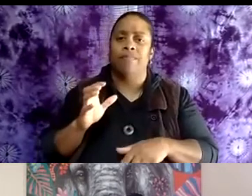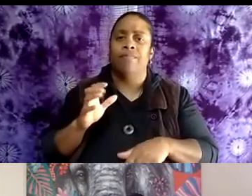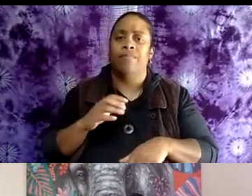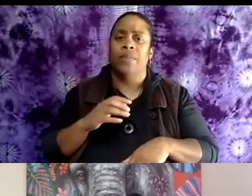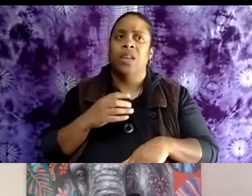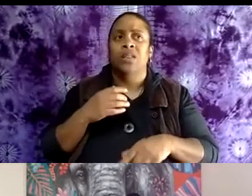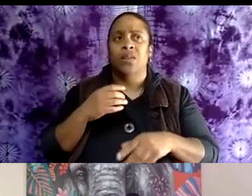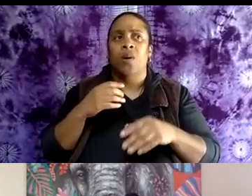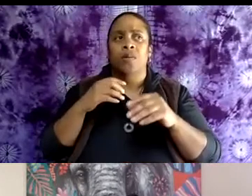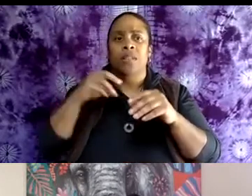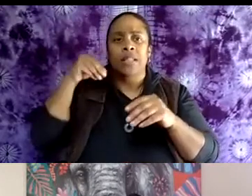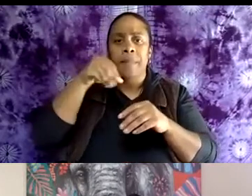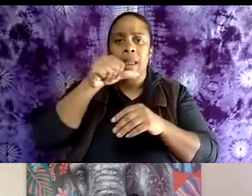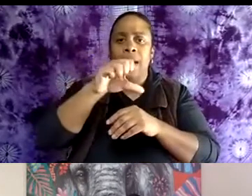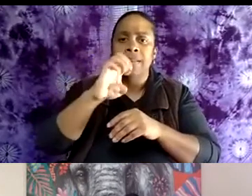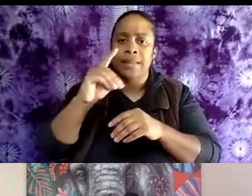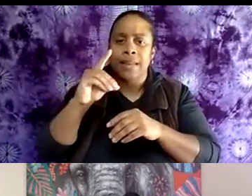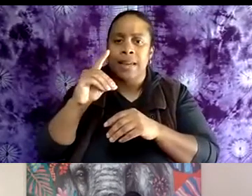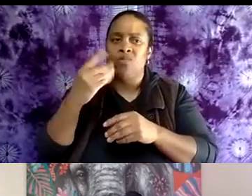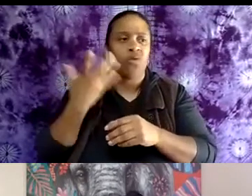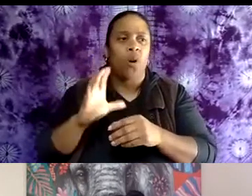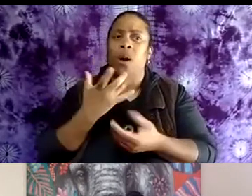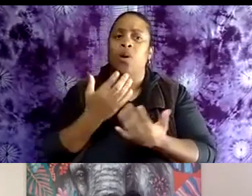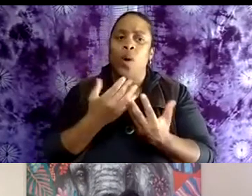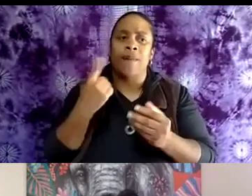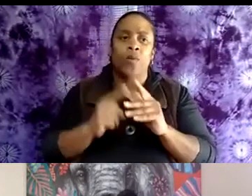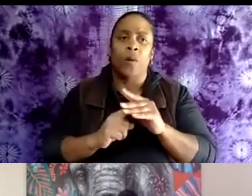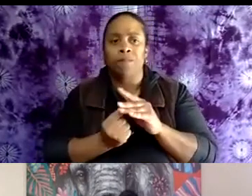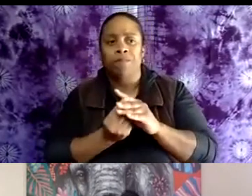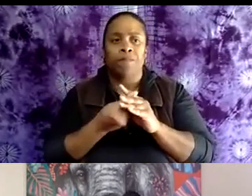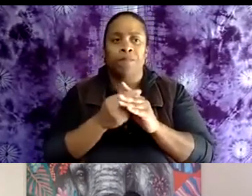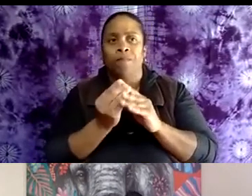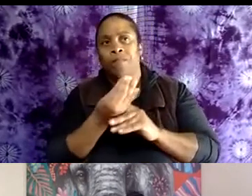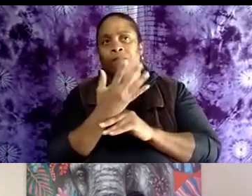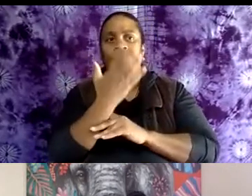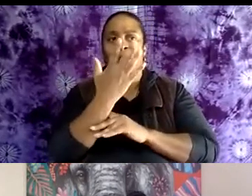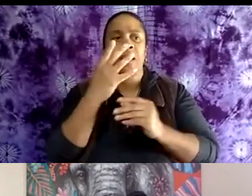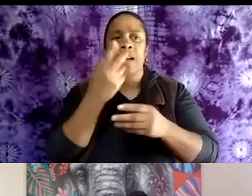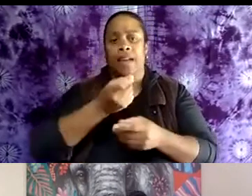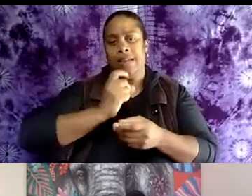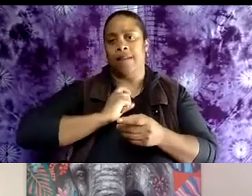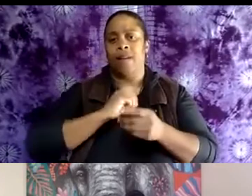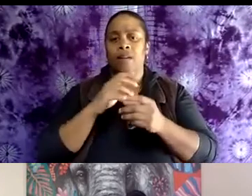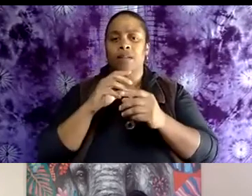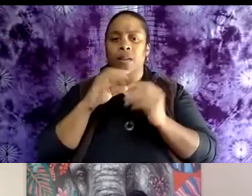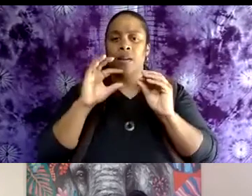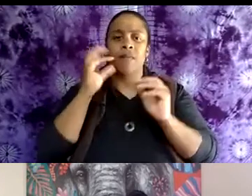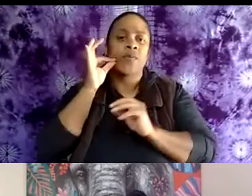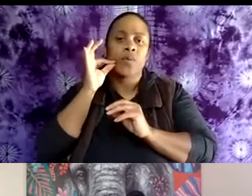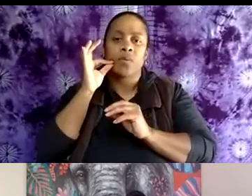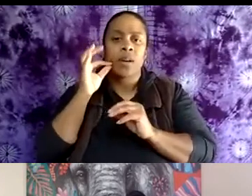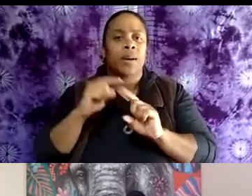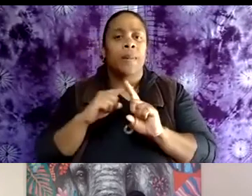water, nurture the plant so that it will grow up and it will ultimately give us fruits. But I think it's a